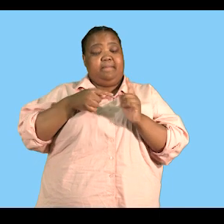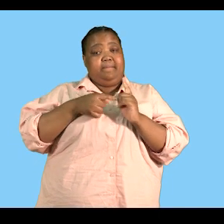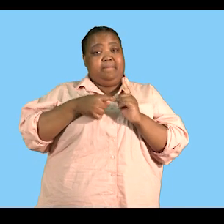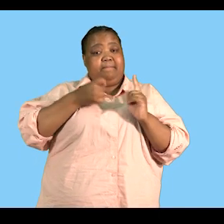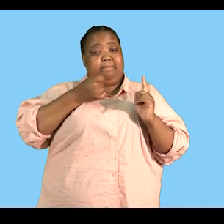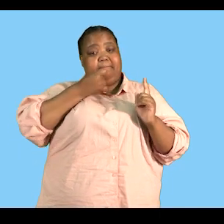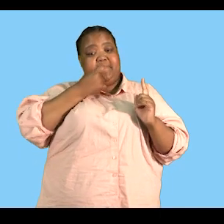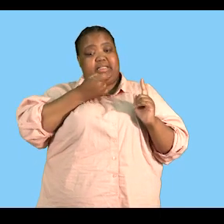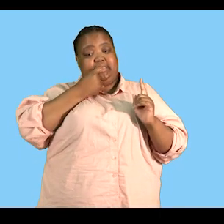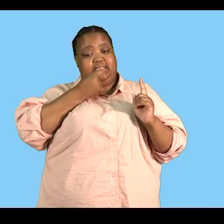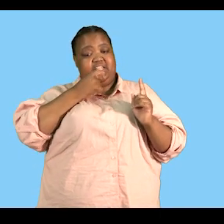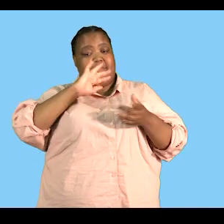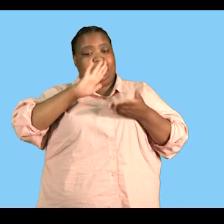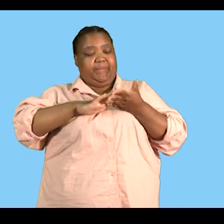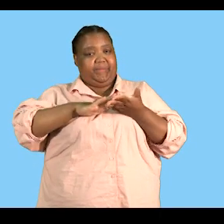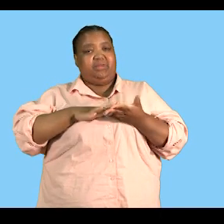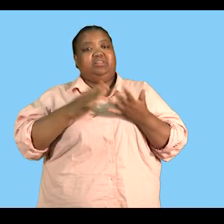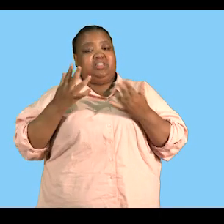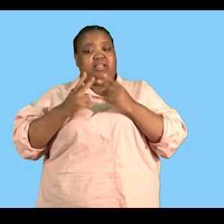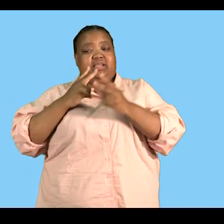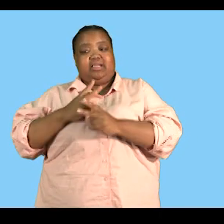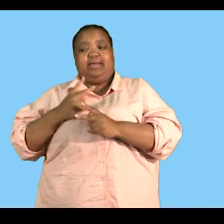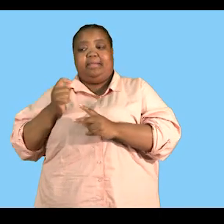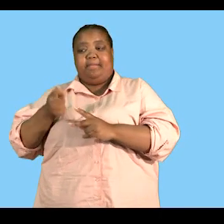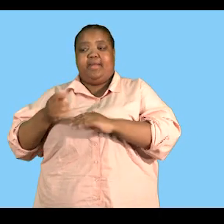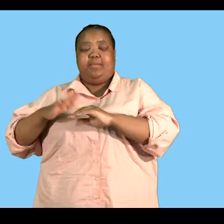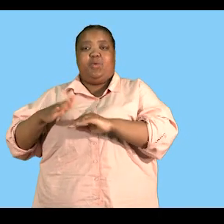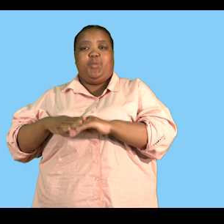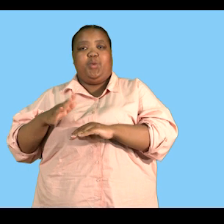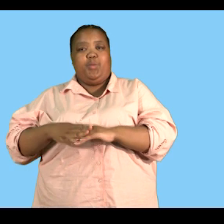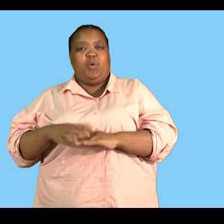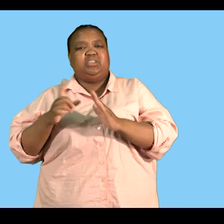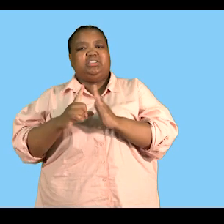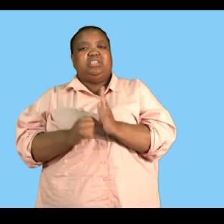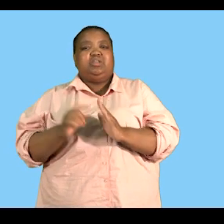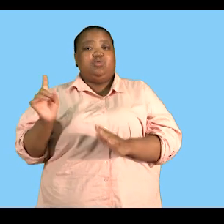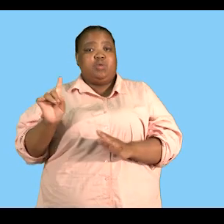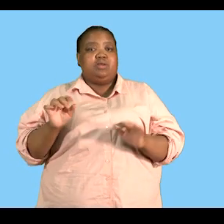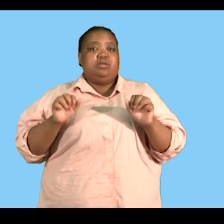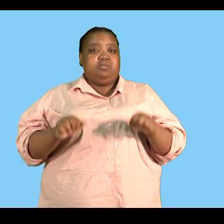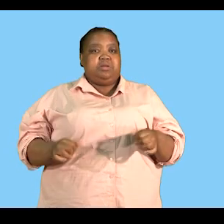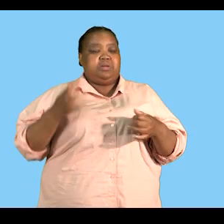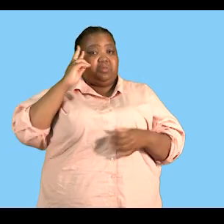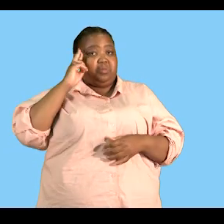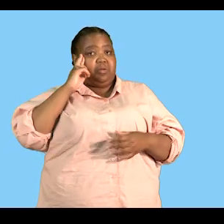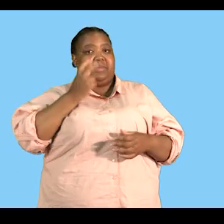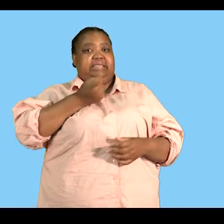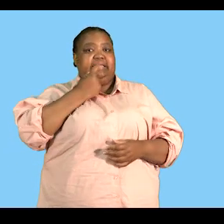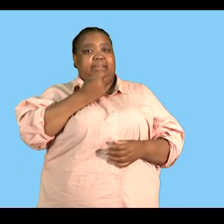a refill of the vitamin C. Now remember, guys, we have got 60